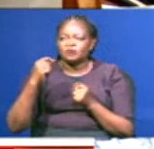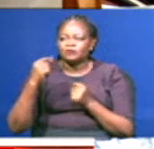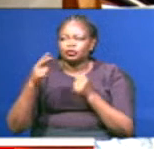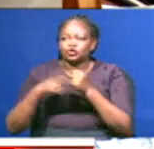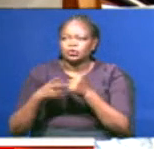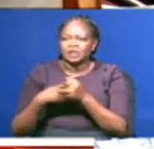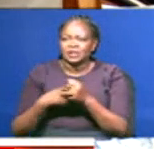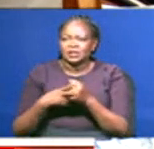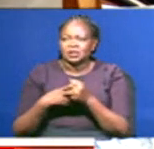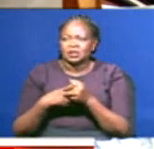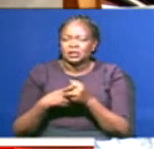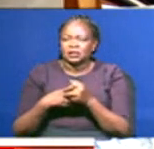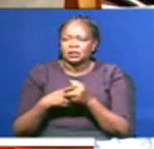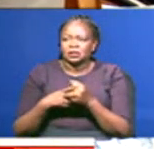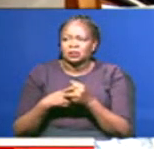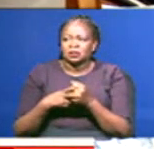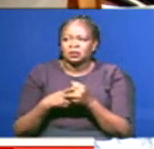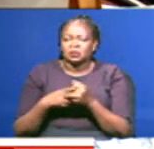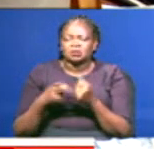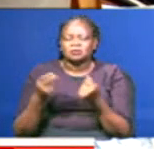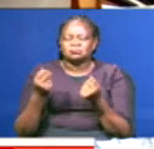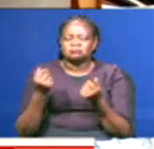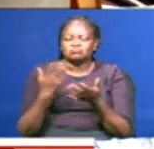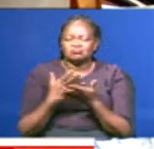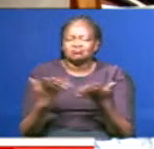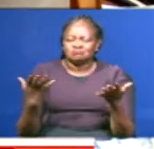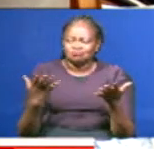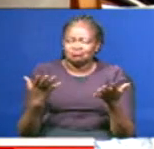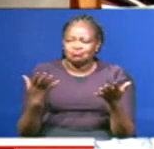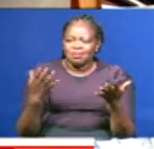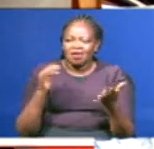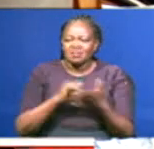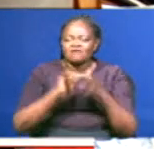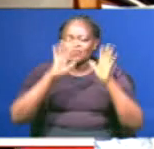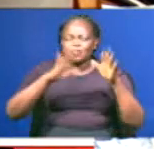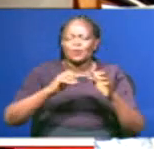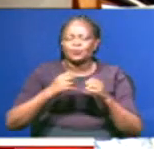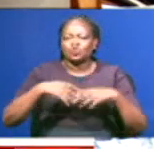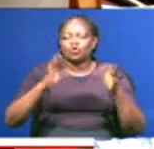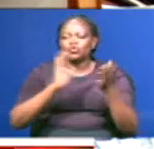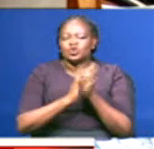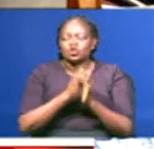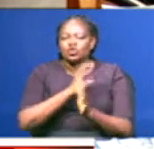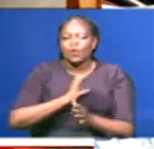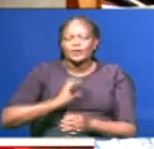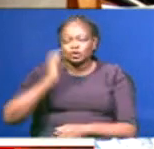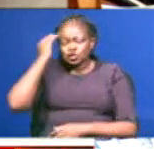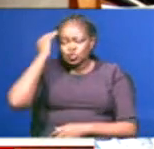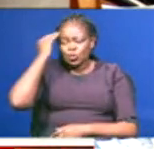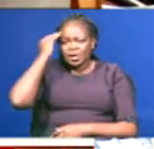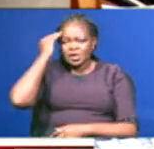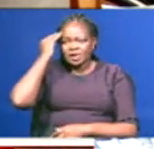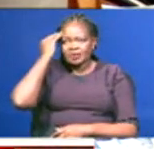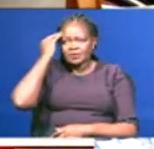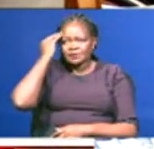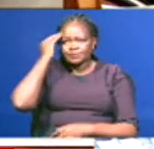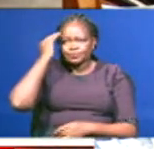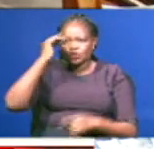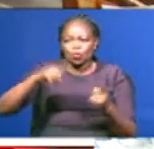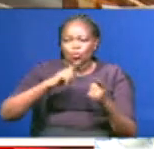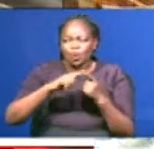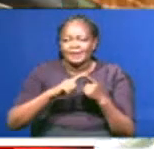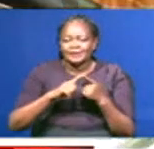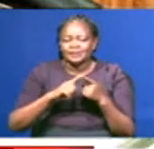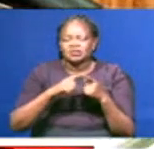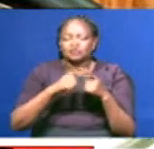an equipment as important as this could get lost without the commission knowing when exactly it got